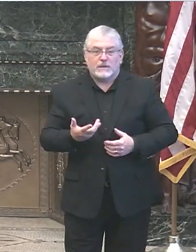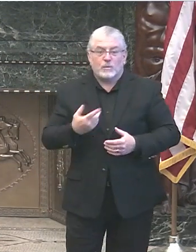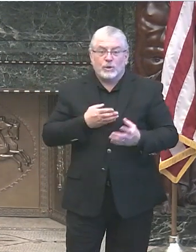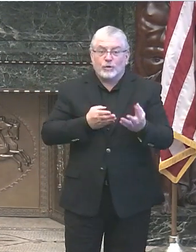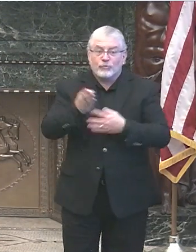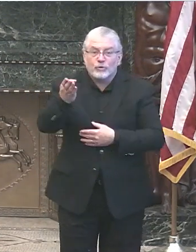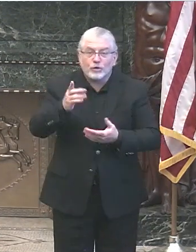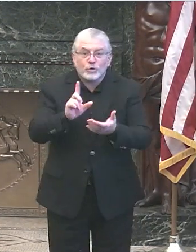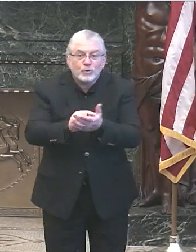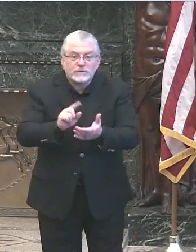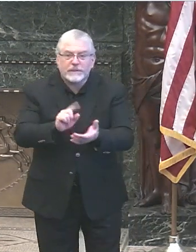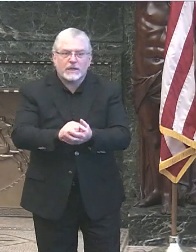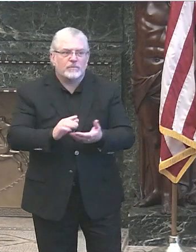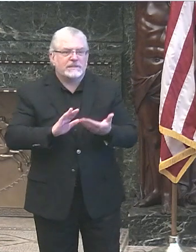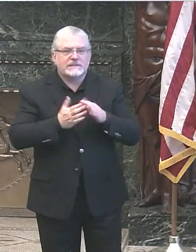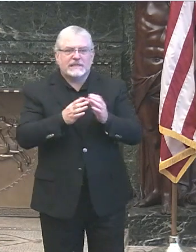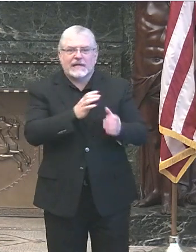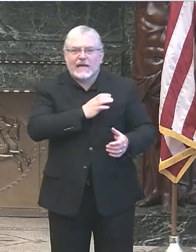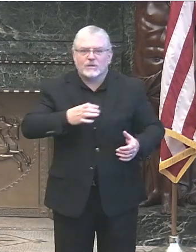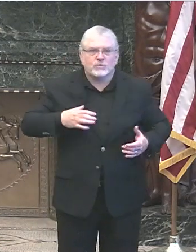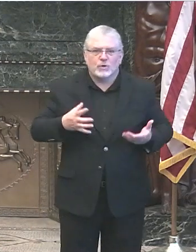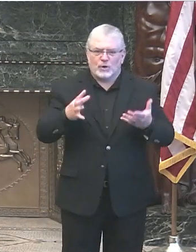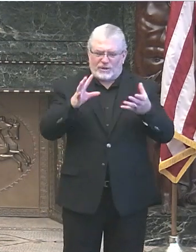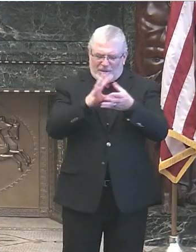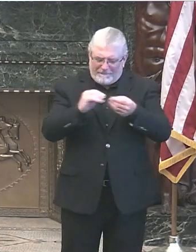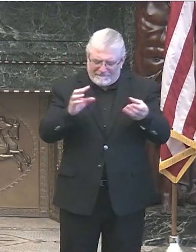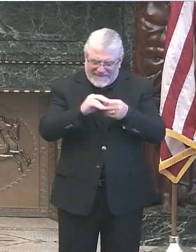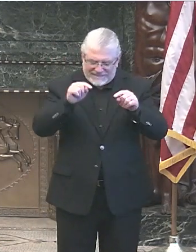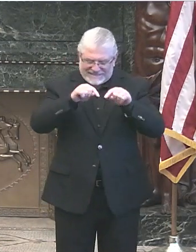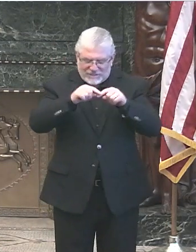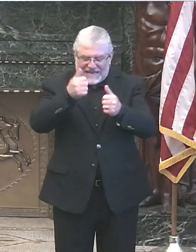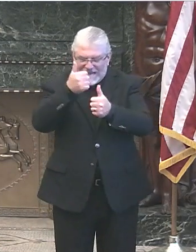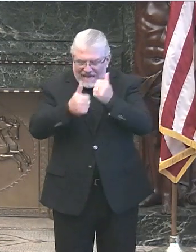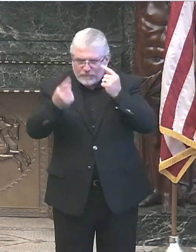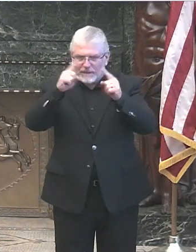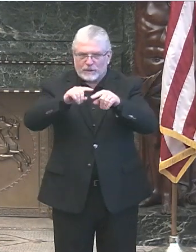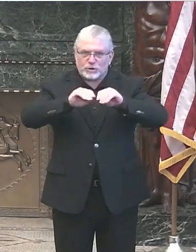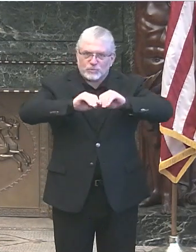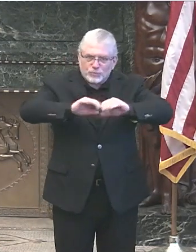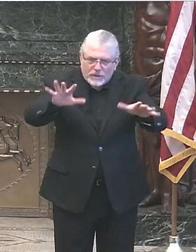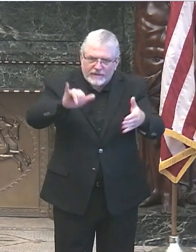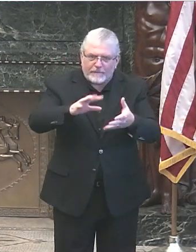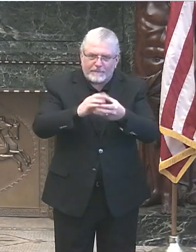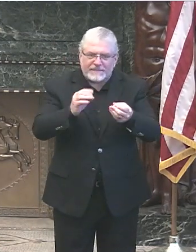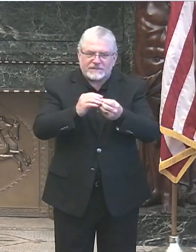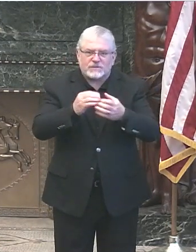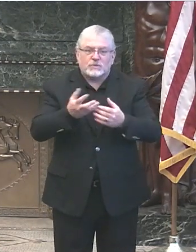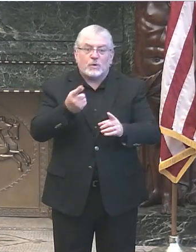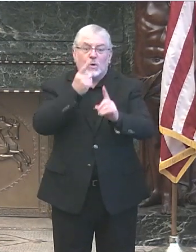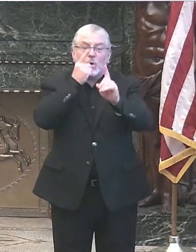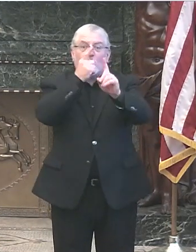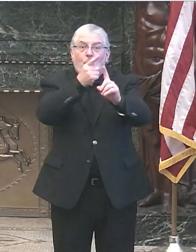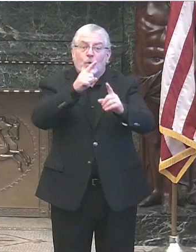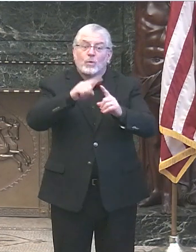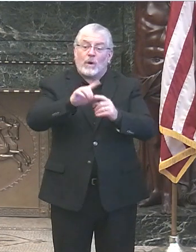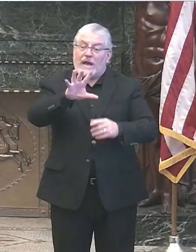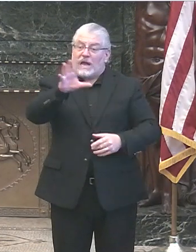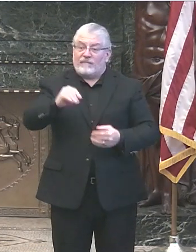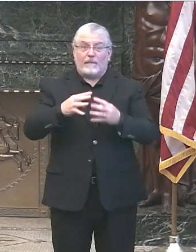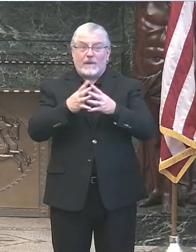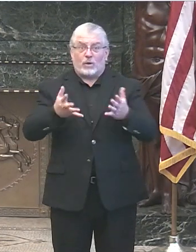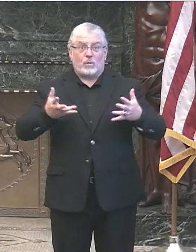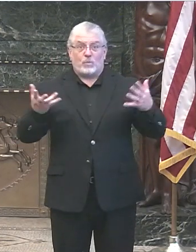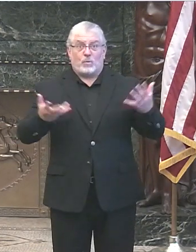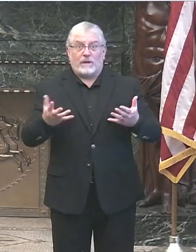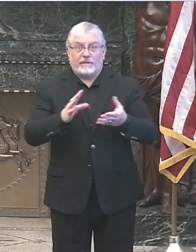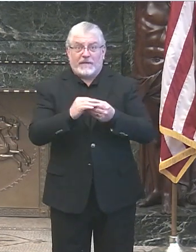we can be providing that messaging more directly to African-American communities, I welcome that. Suggestion how we can do that. I'm going to be talking